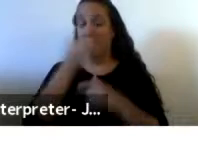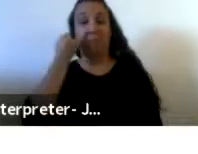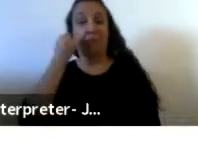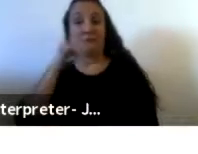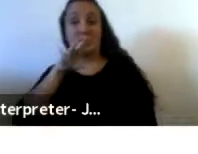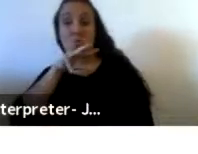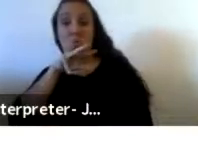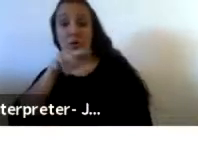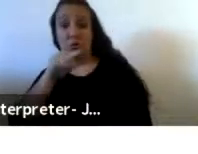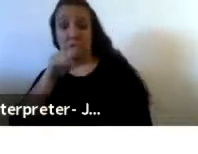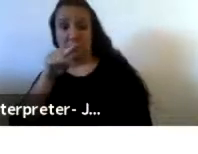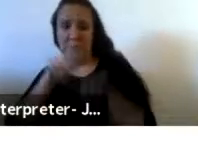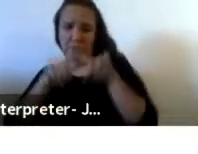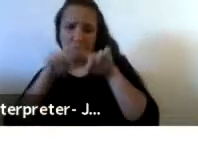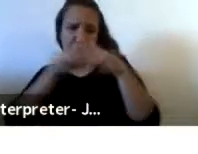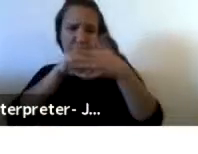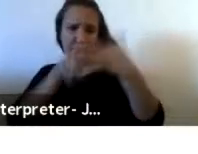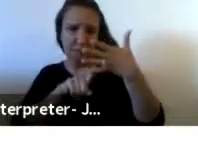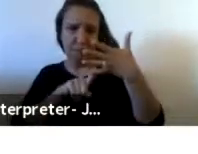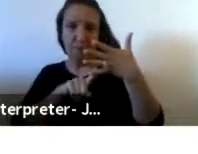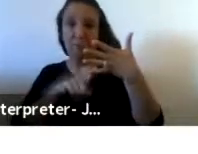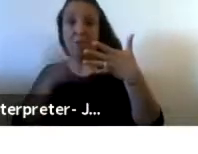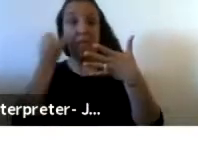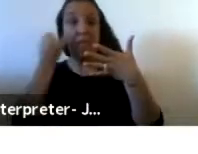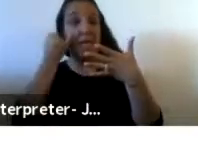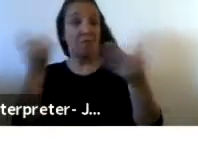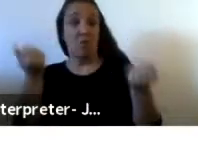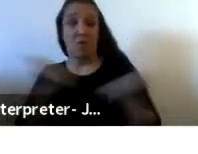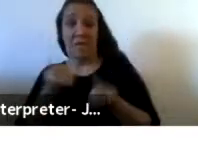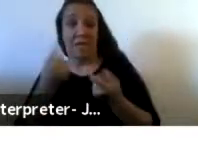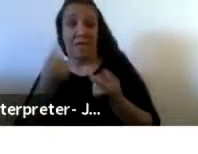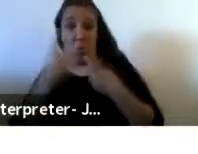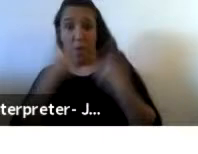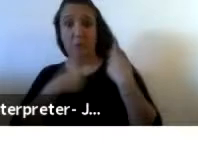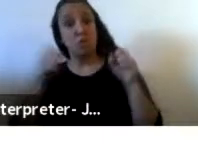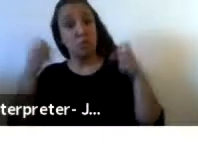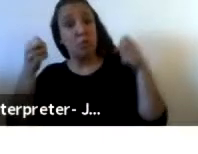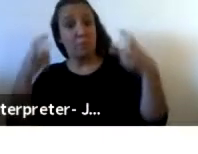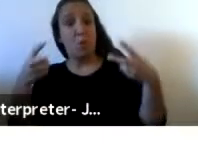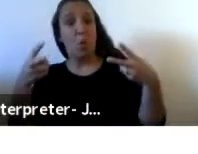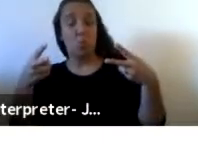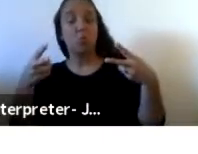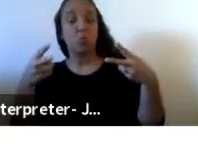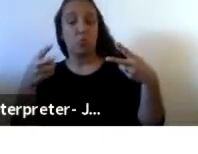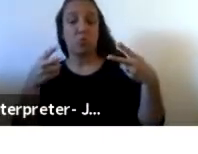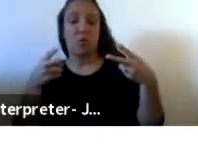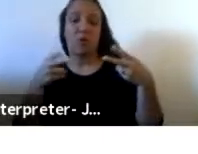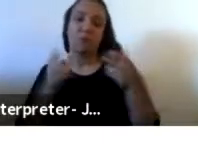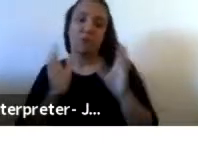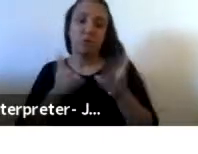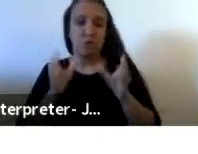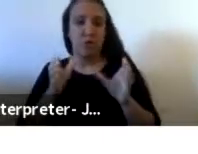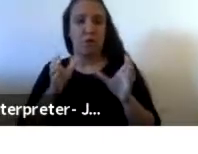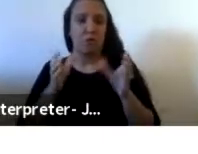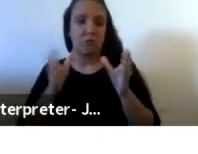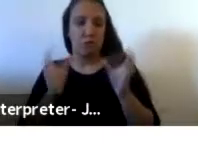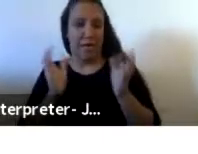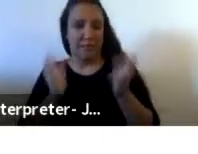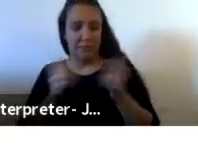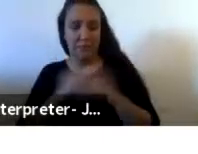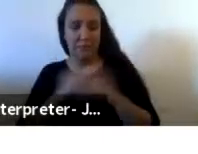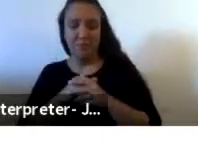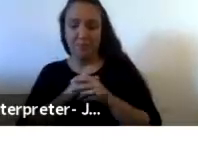different platforms, please, if you have questions, you can definitely post them in those chats. And if you have a